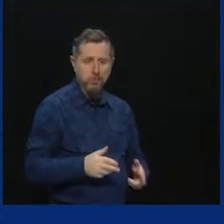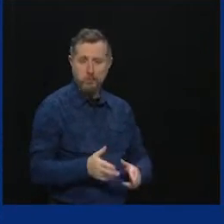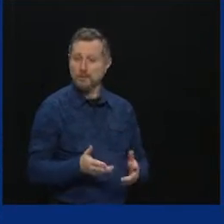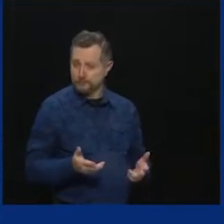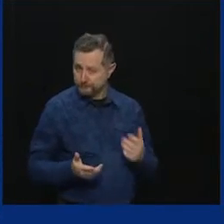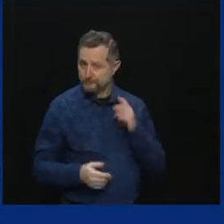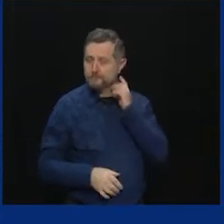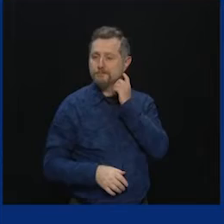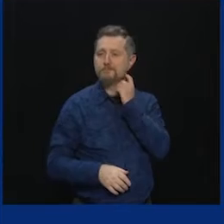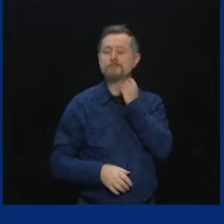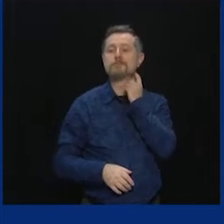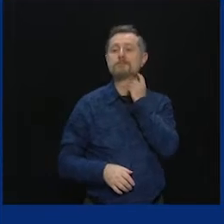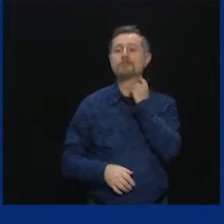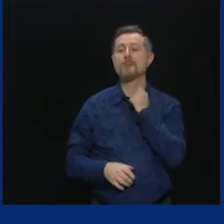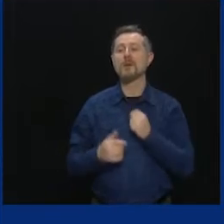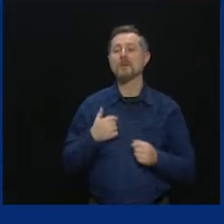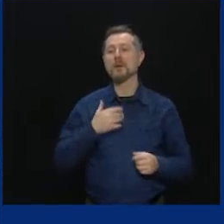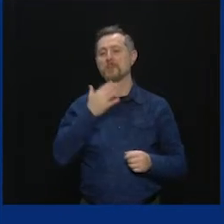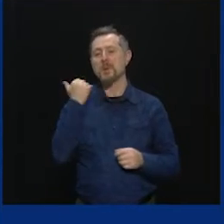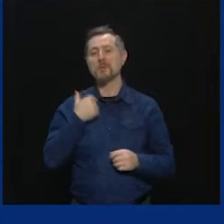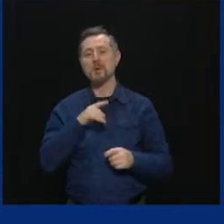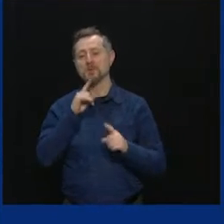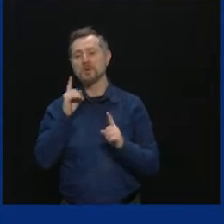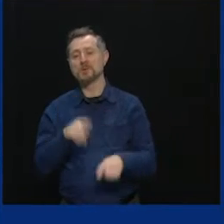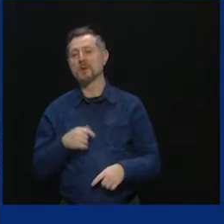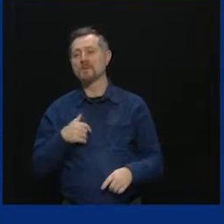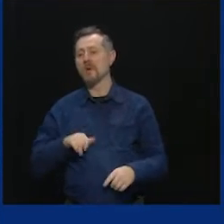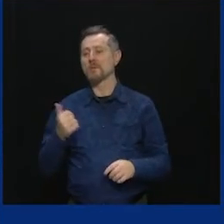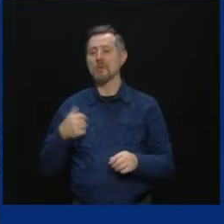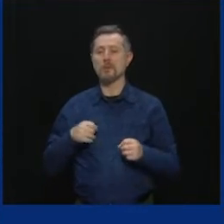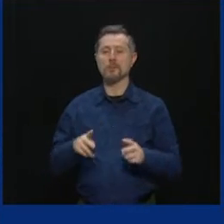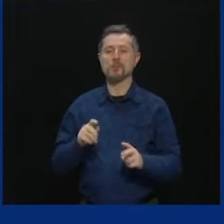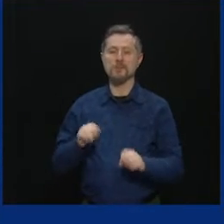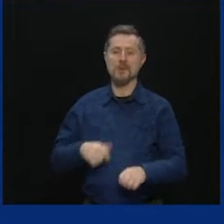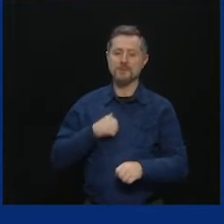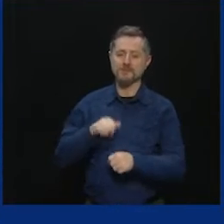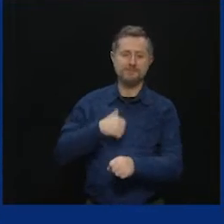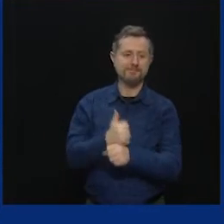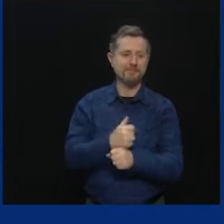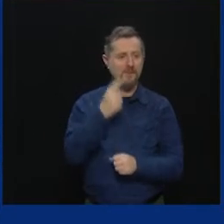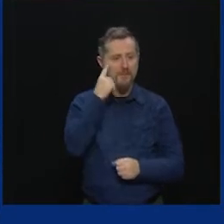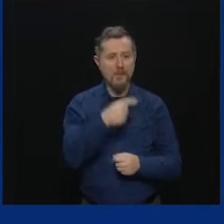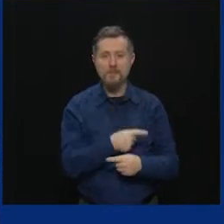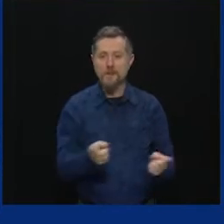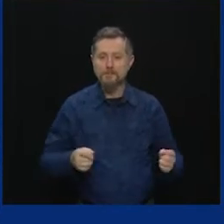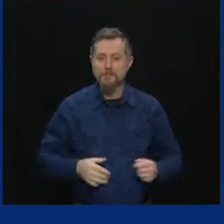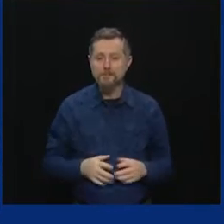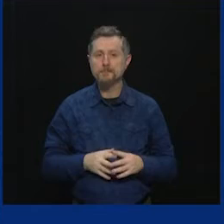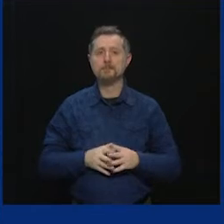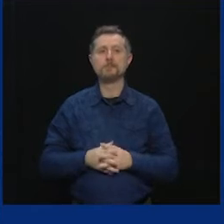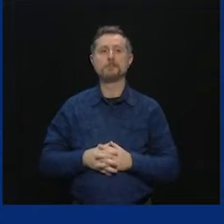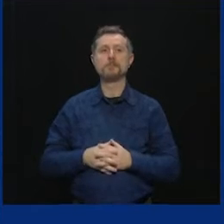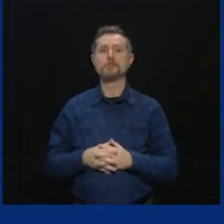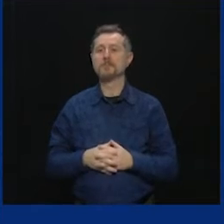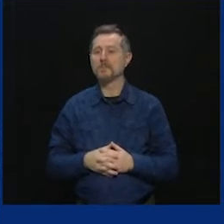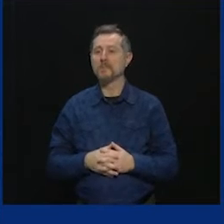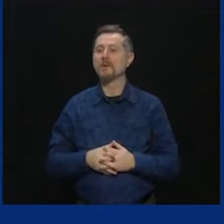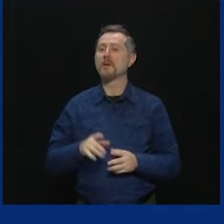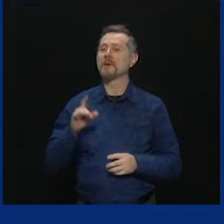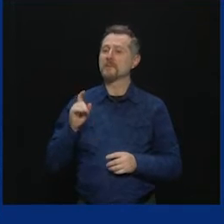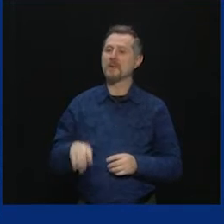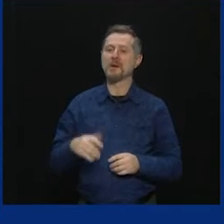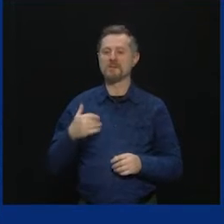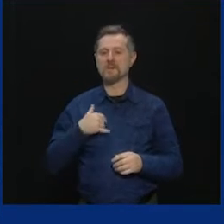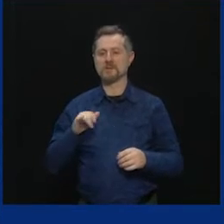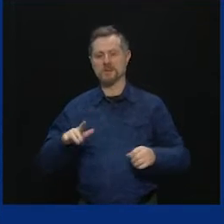other pathways that we can create for our people. And we have to do it by taking a multifaceted